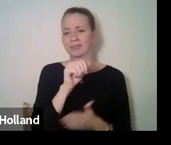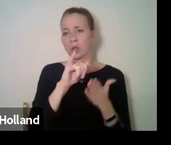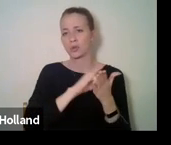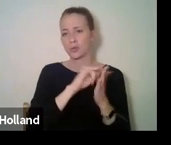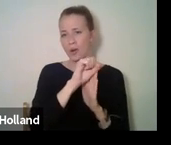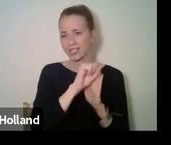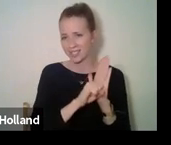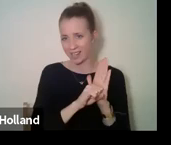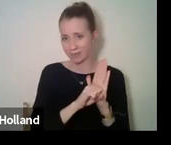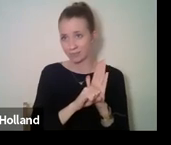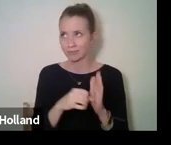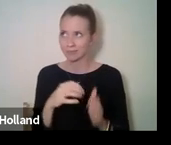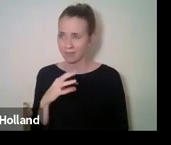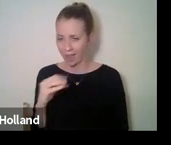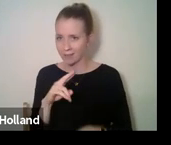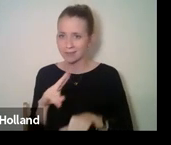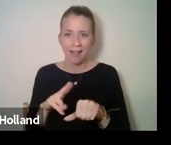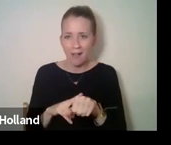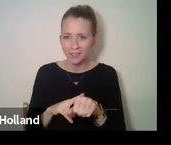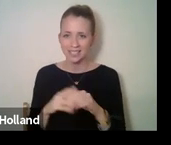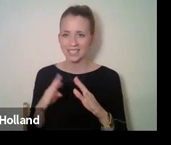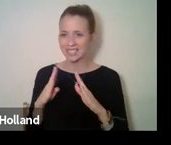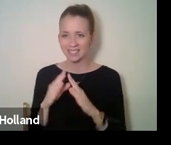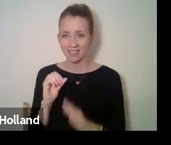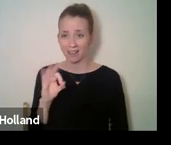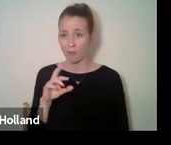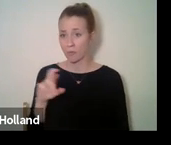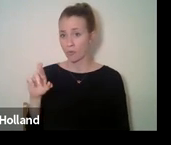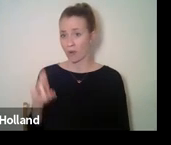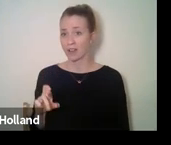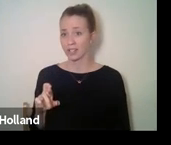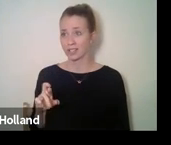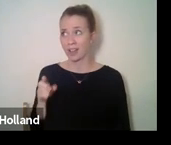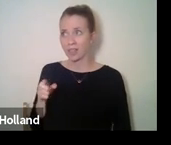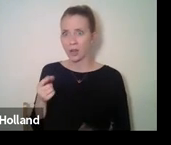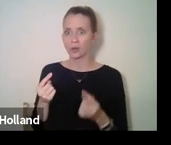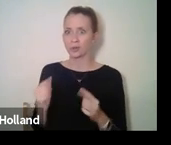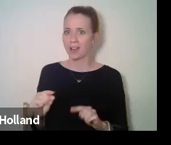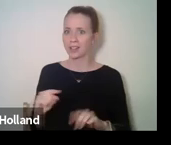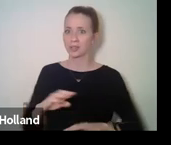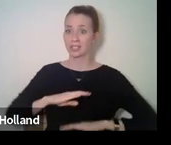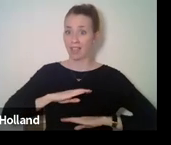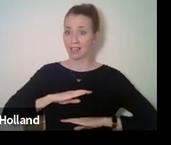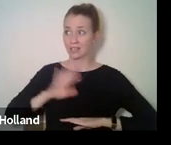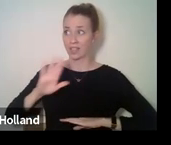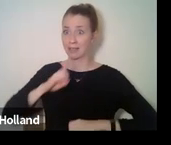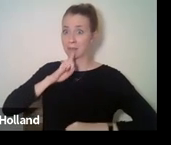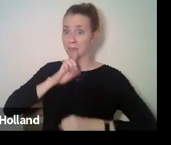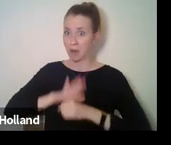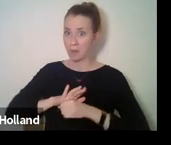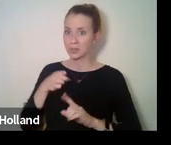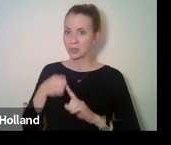the City of Rochester, which is trying to fulfill its commitments to its climate